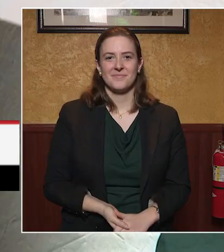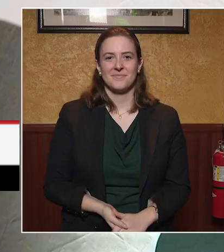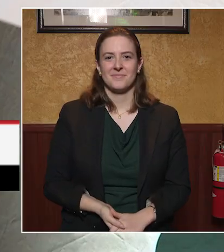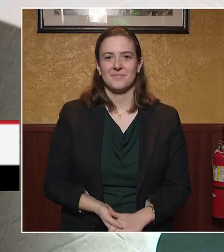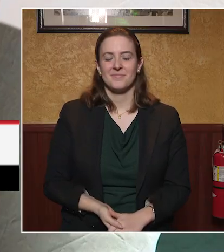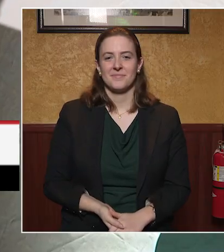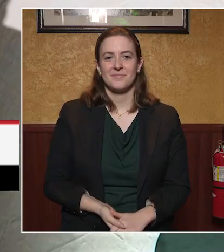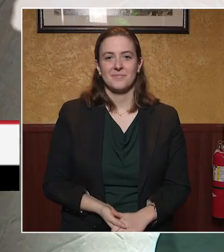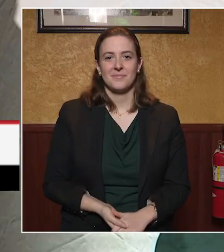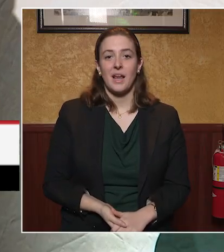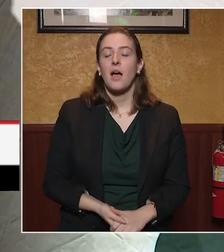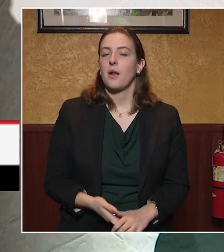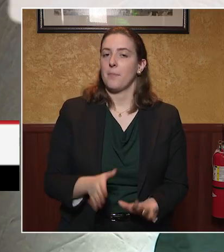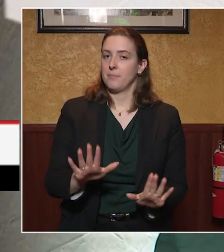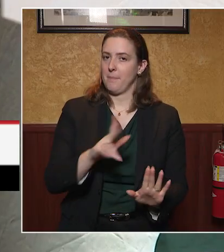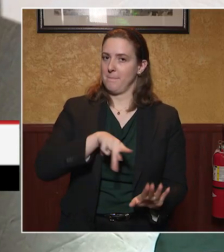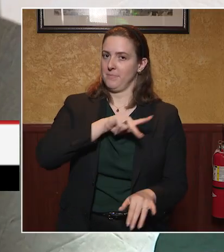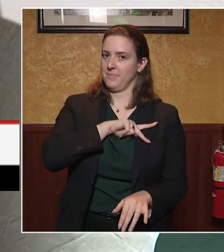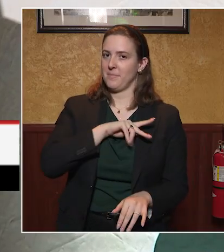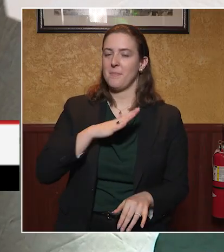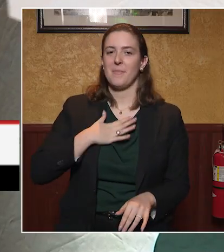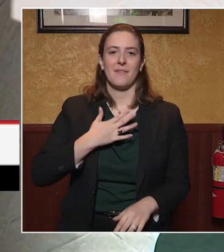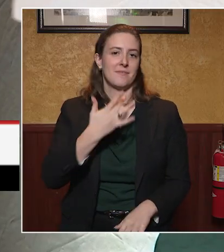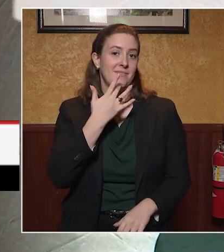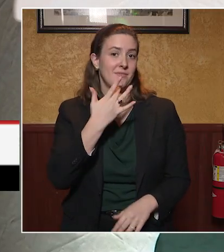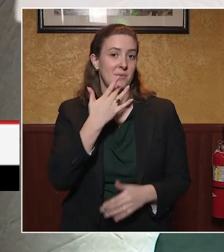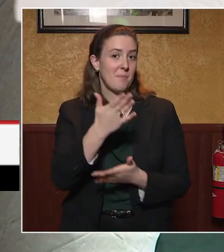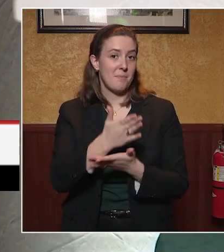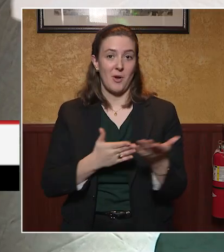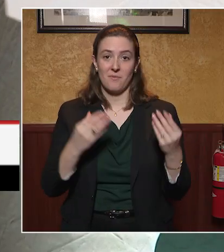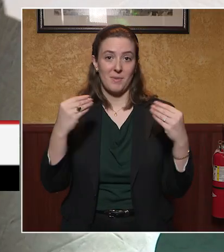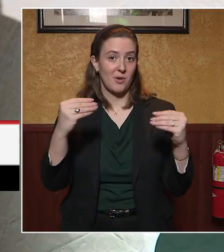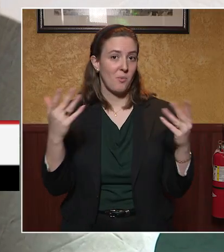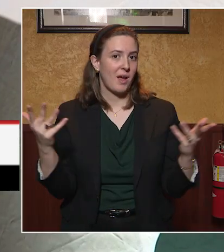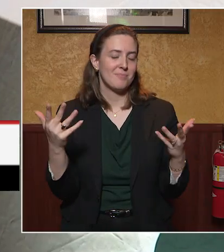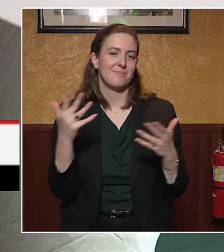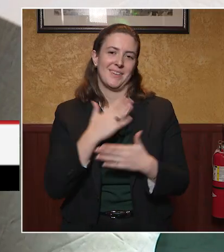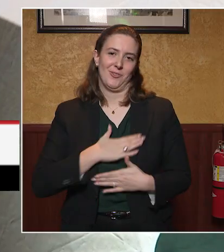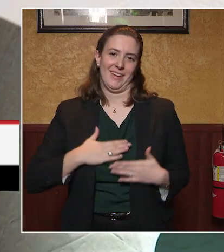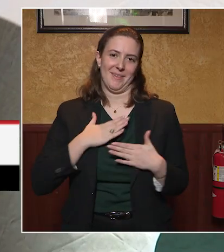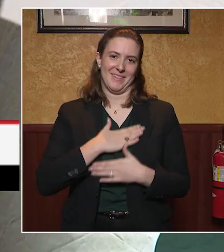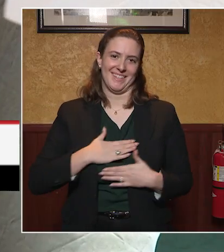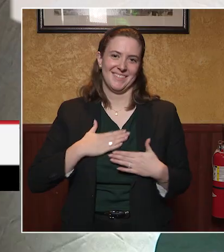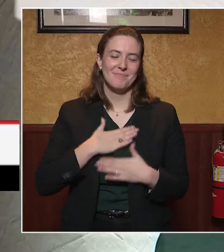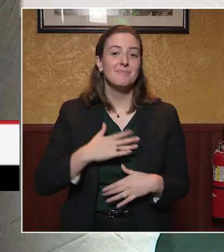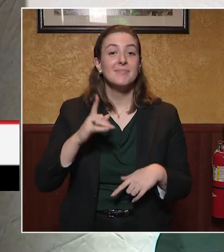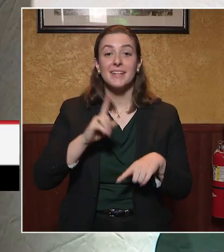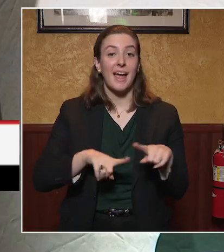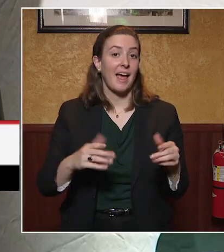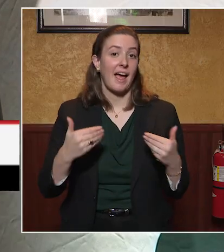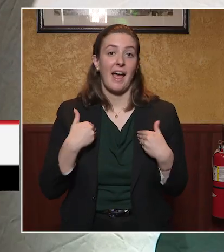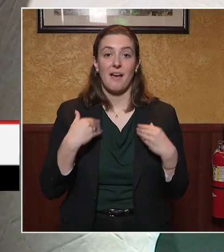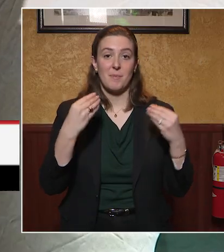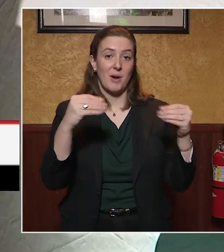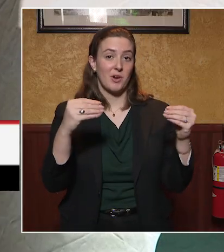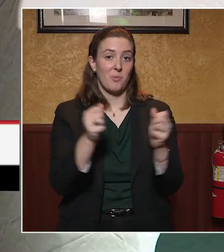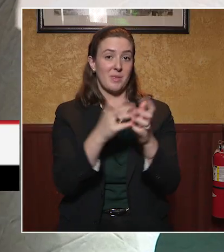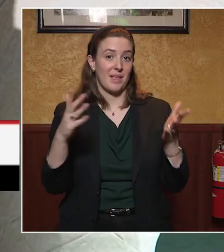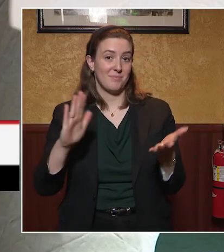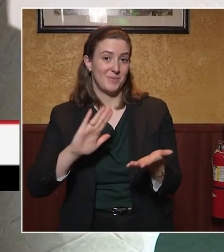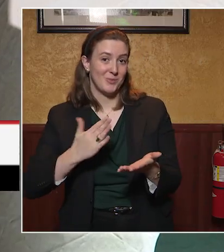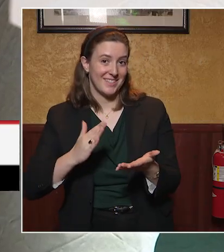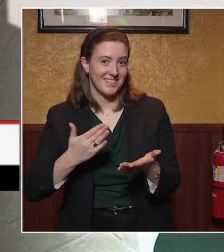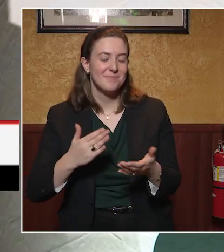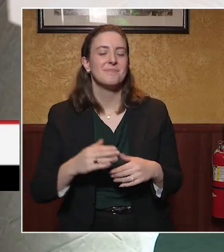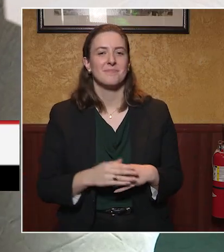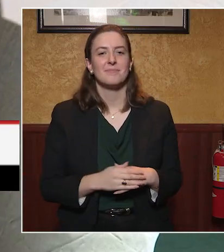Now, one of my favorite parts of the market, personally, is the entertainment, because of course you can't have a holiday market and not have music. The market will be filled